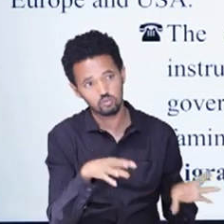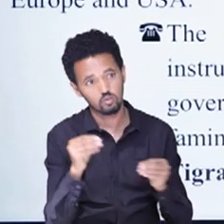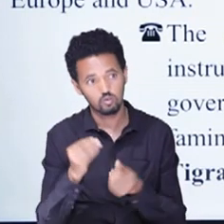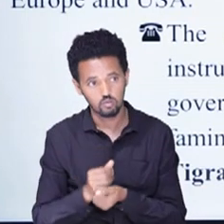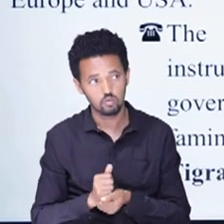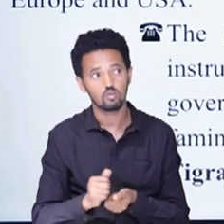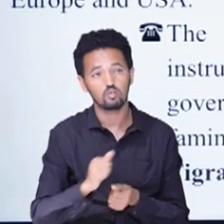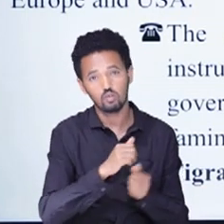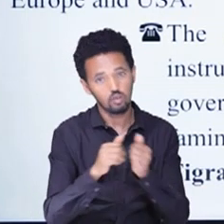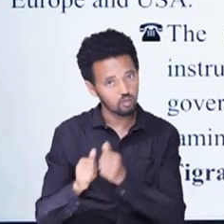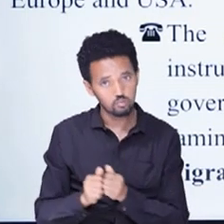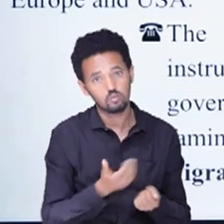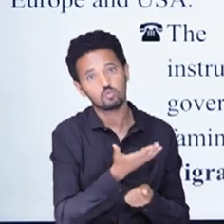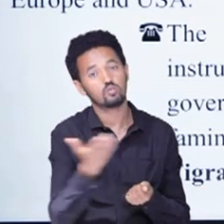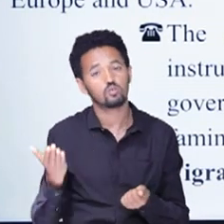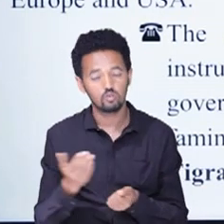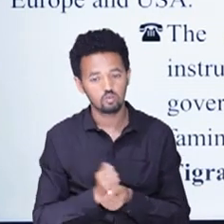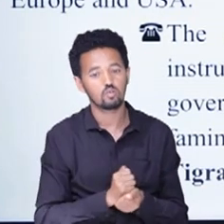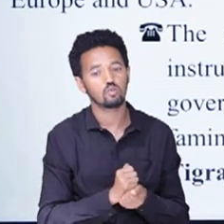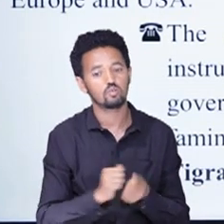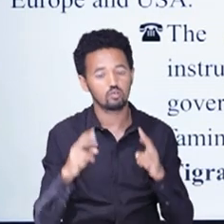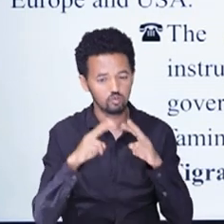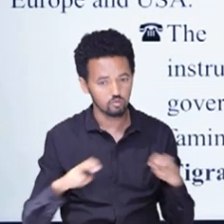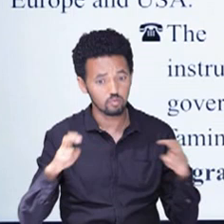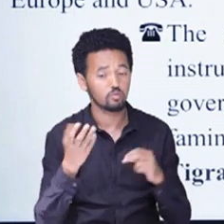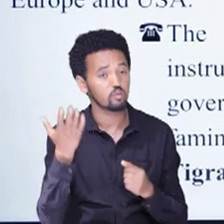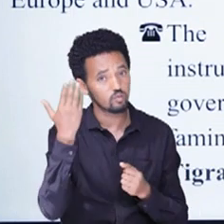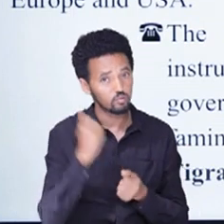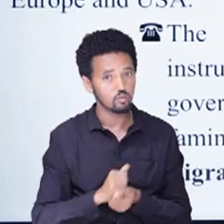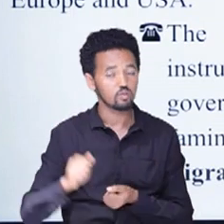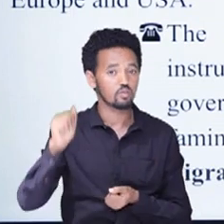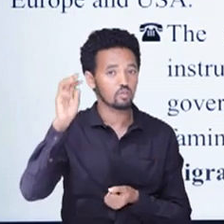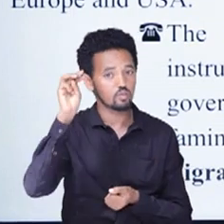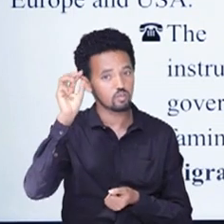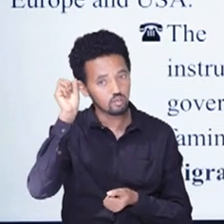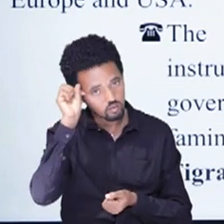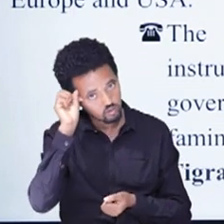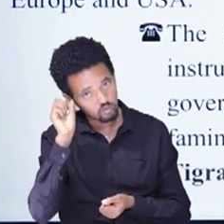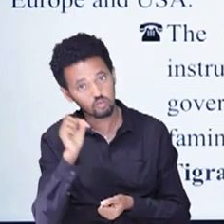home and abroad used their own journal. The third journal was Tatak, or Geared